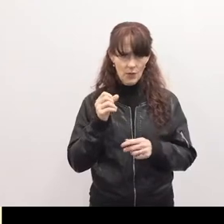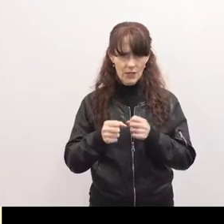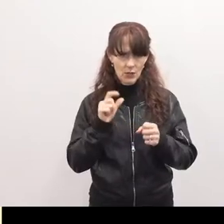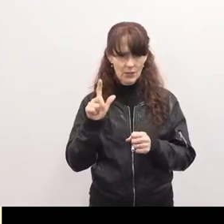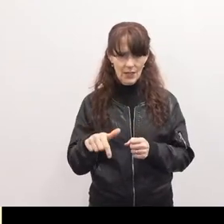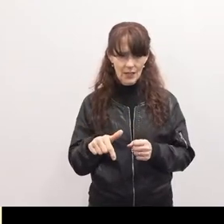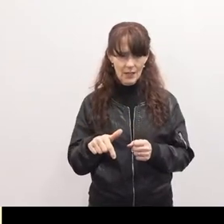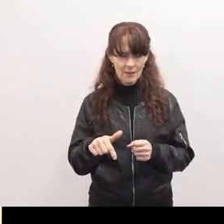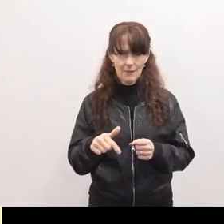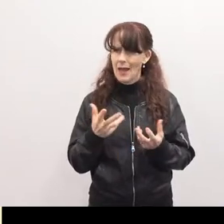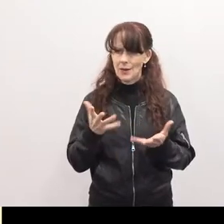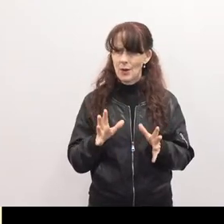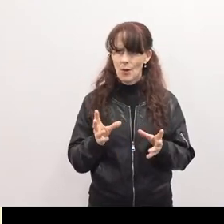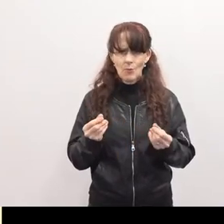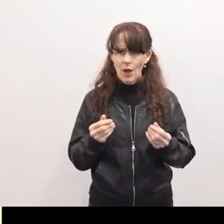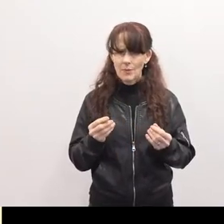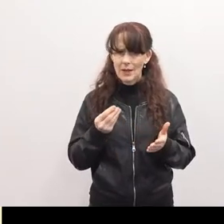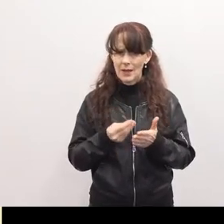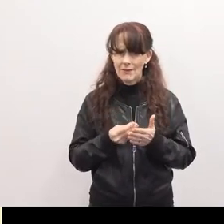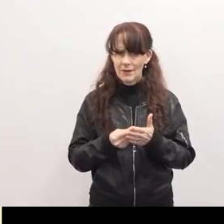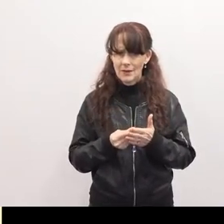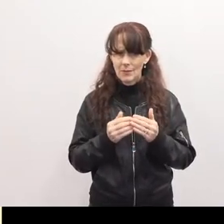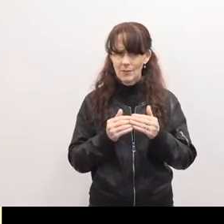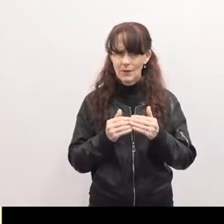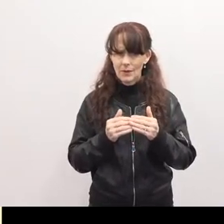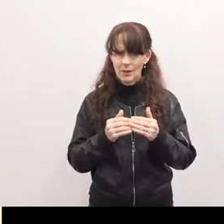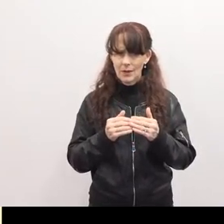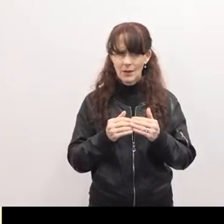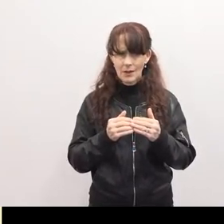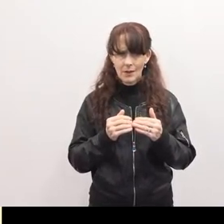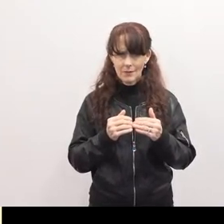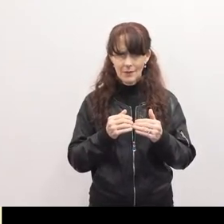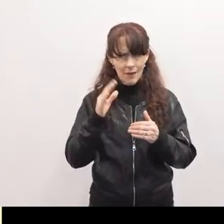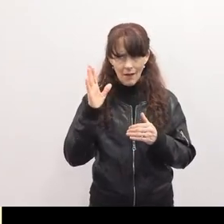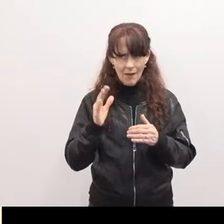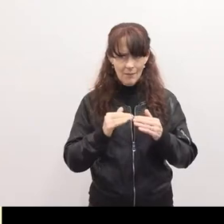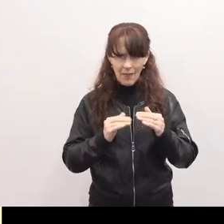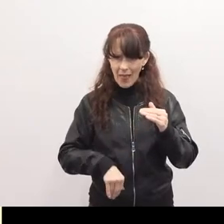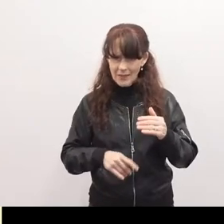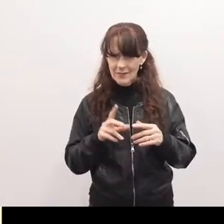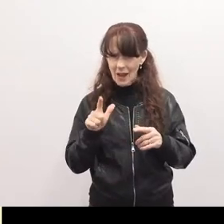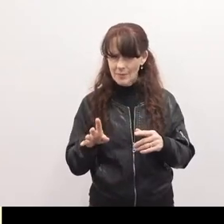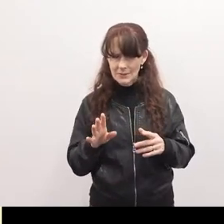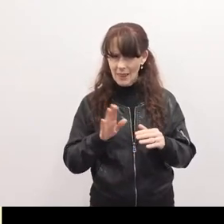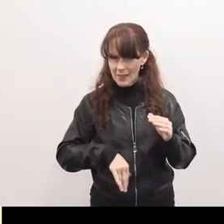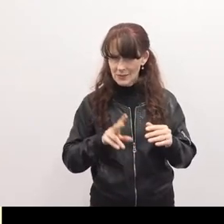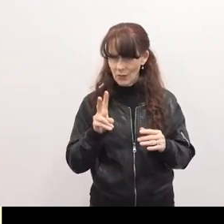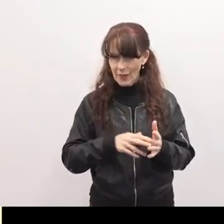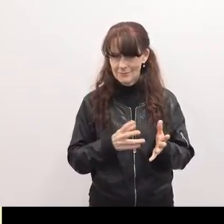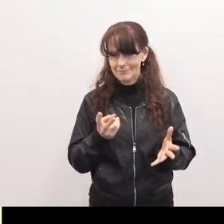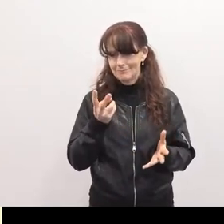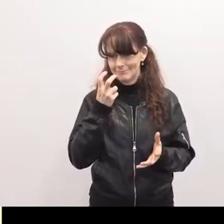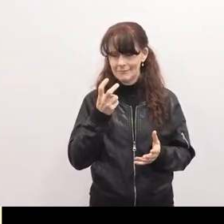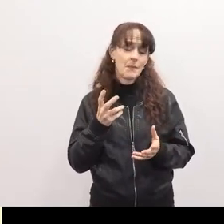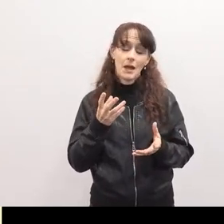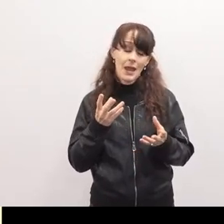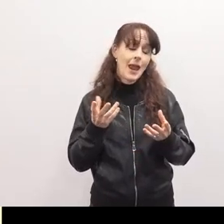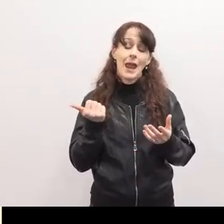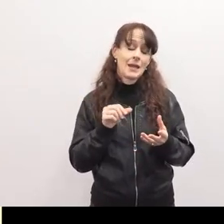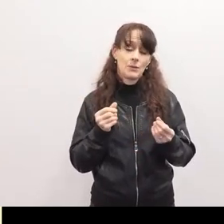don't know of a property investment that wouldn't be under, you know, over $2,000, especially in Long Beach. So really any real property